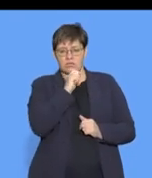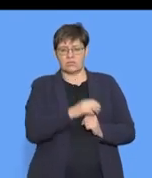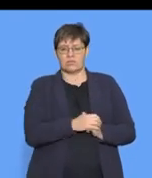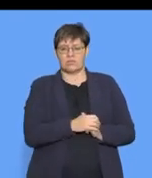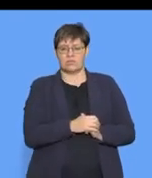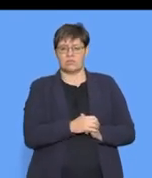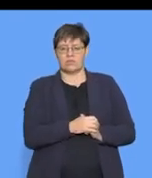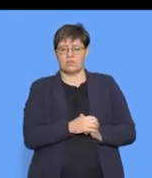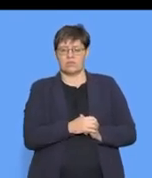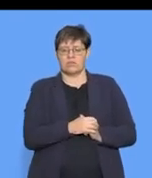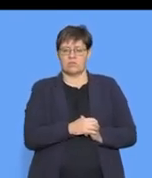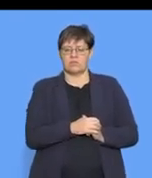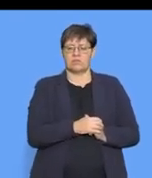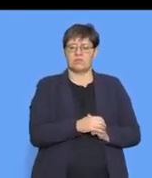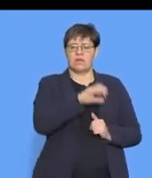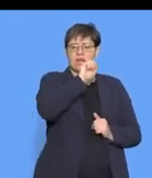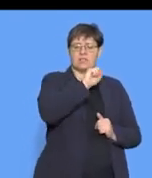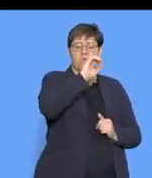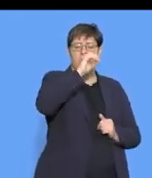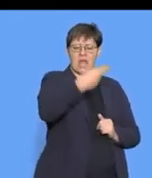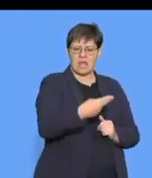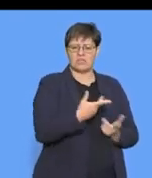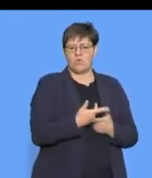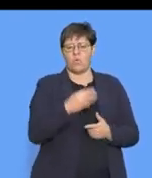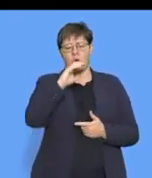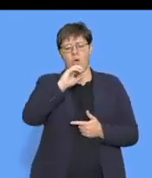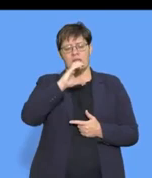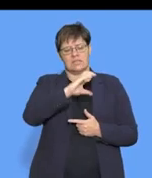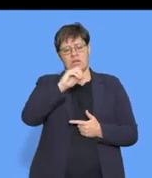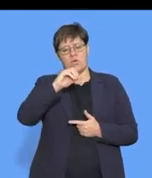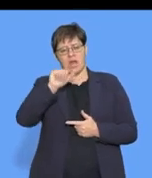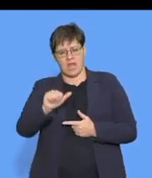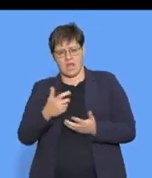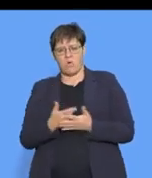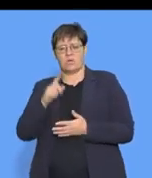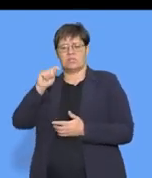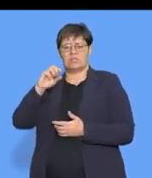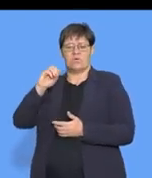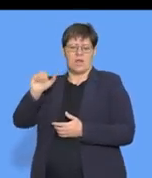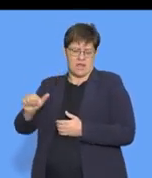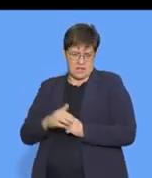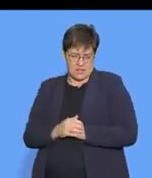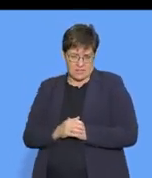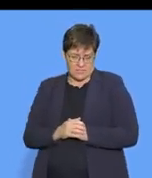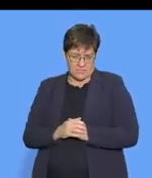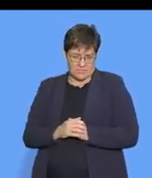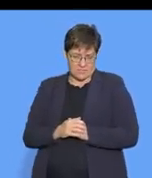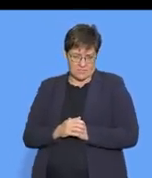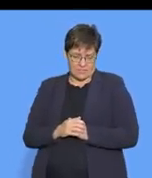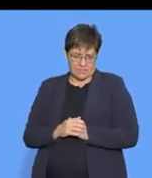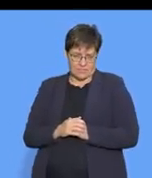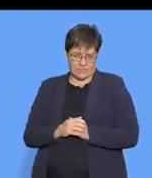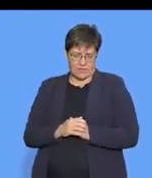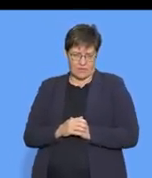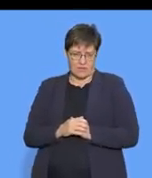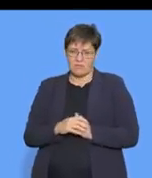SOHCAHTOA, sine equals to opposite over hypotenuse, cos is adjacent over hypotenuse, and tan is opposite over adjacent. Okay, what